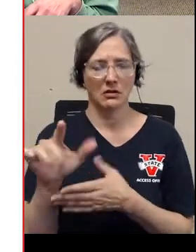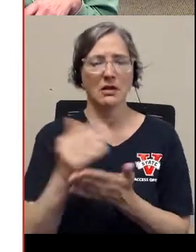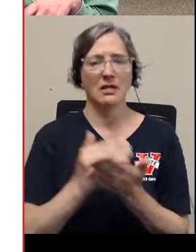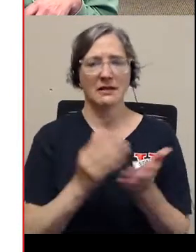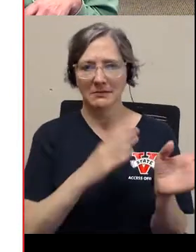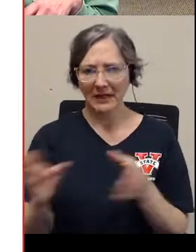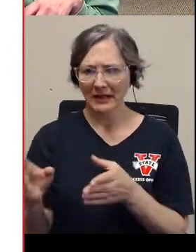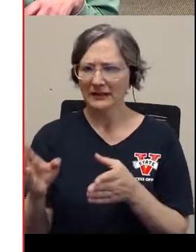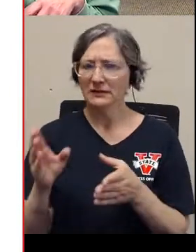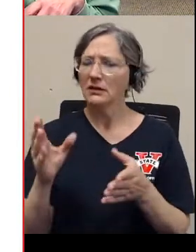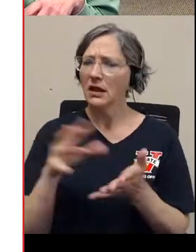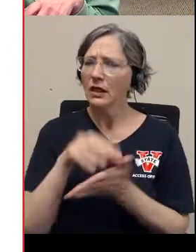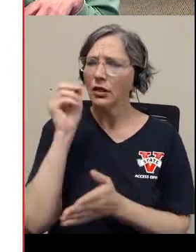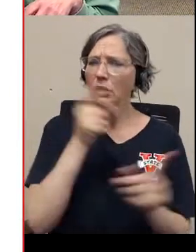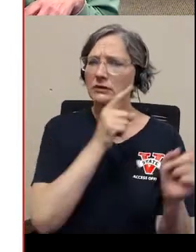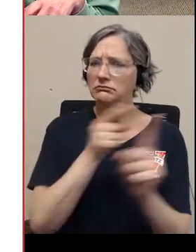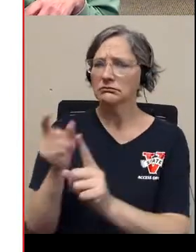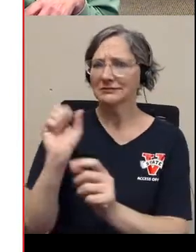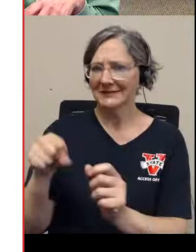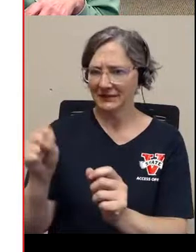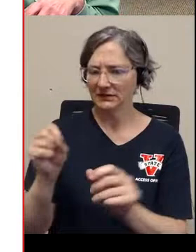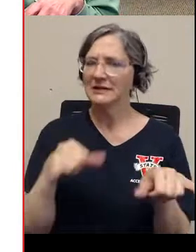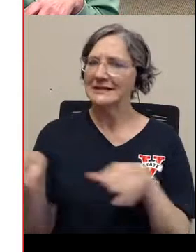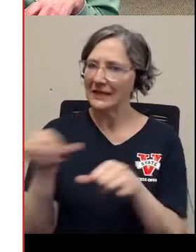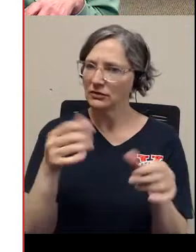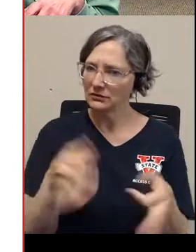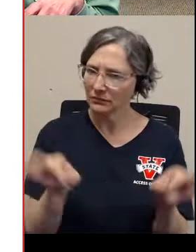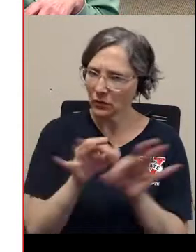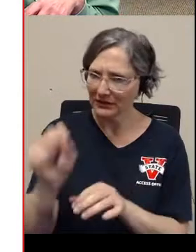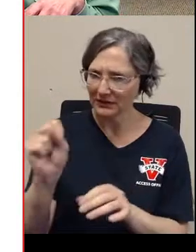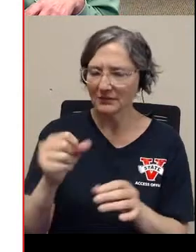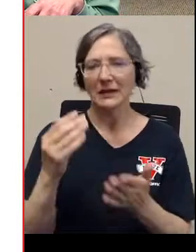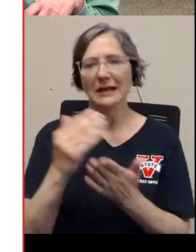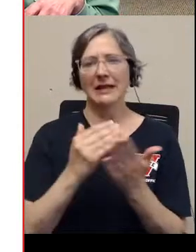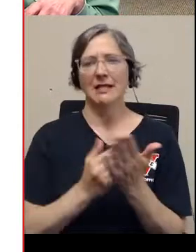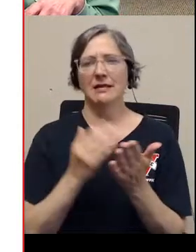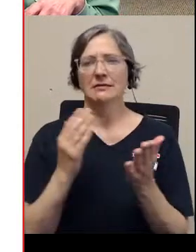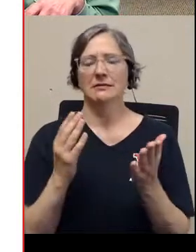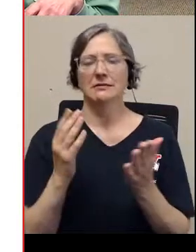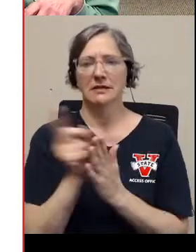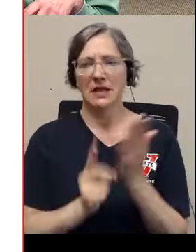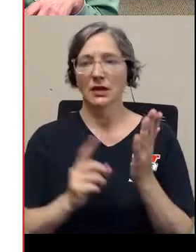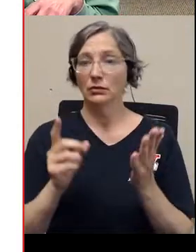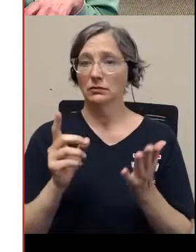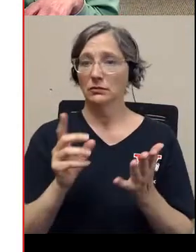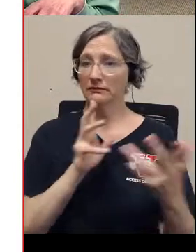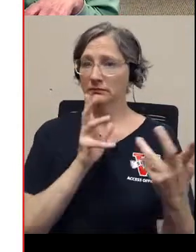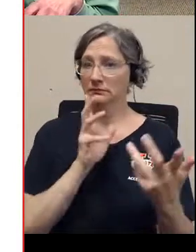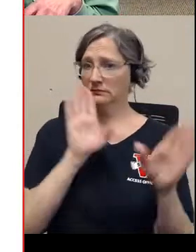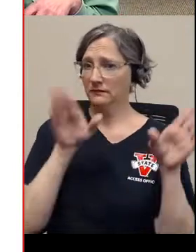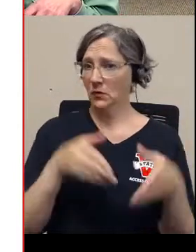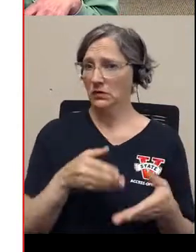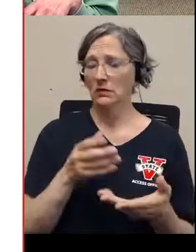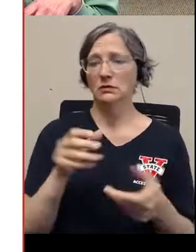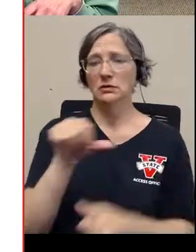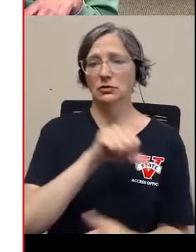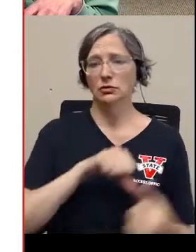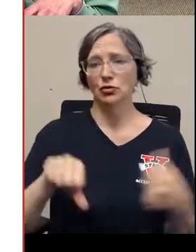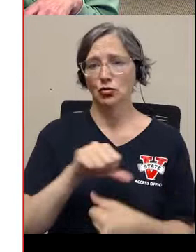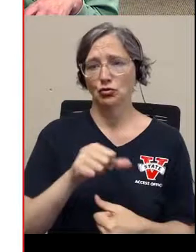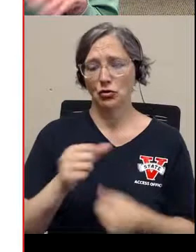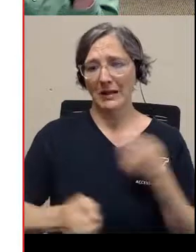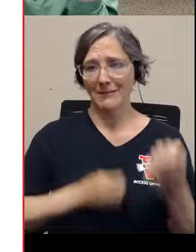learning targets are important, but also in our lesson design, are we addressing the social emotional needs of our students, knowing where they're coming